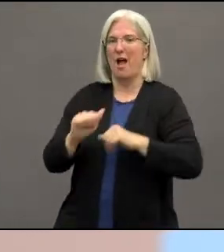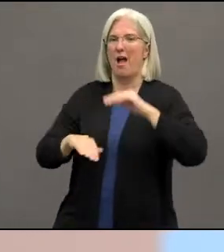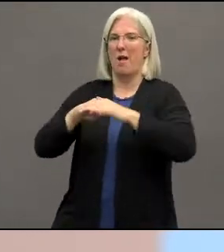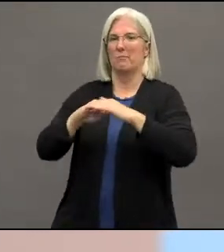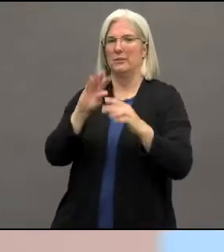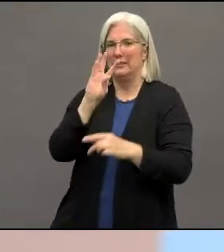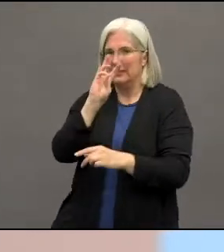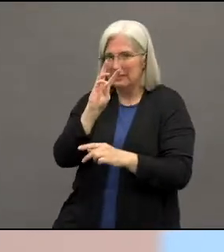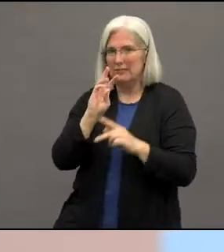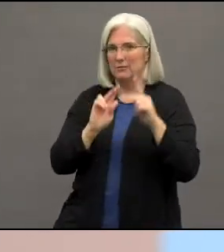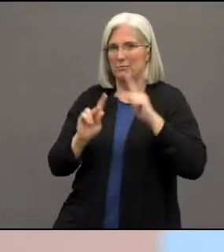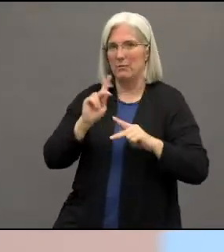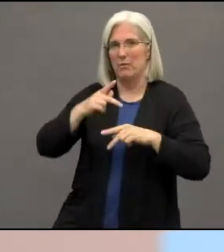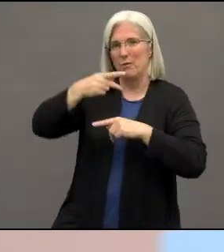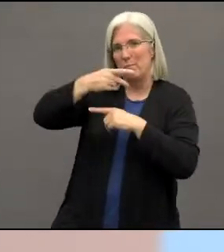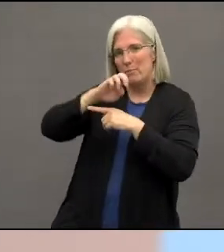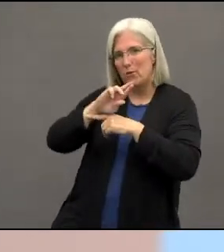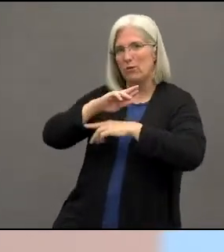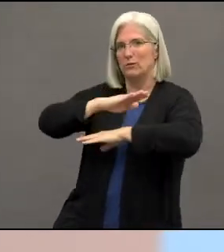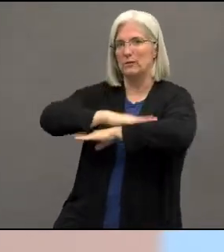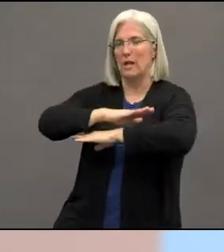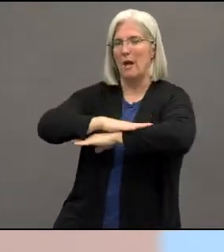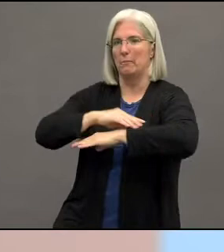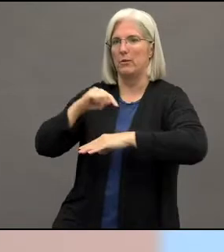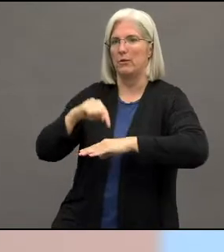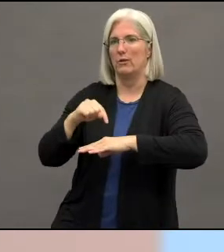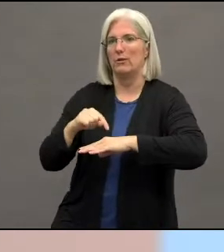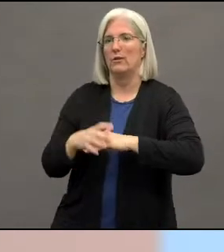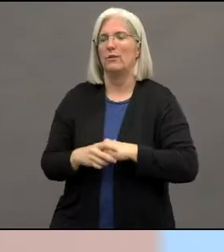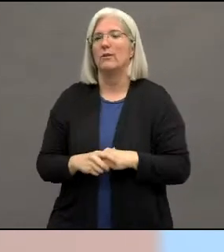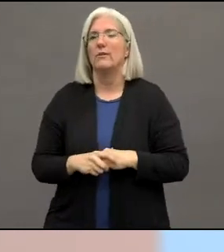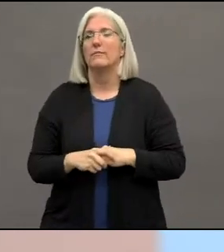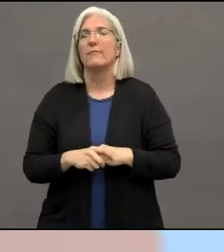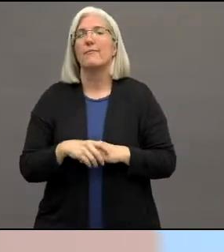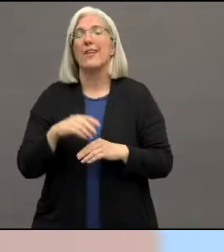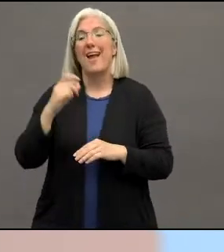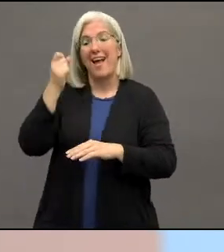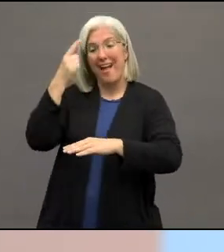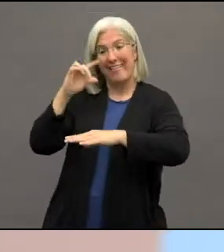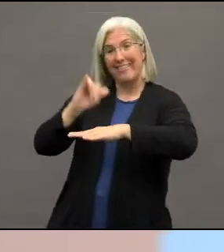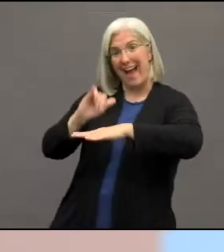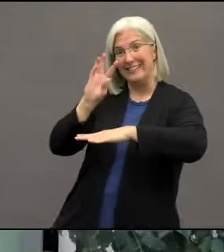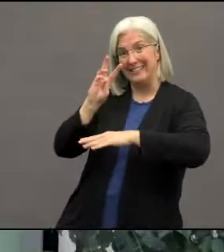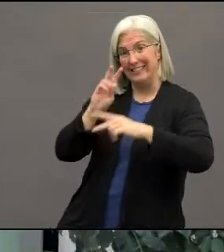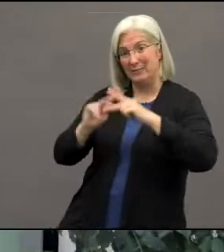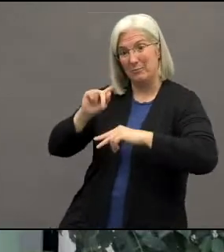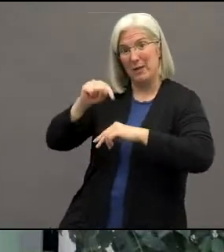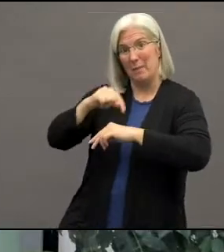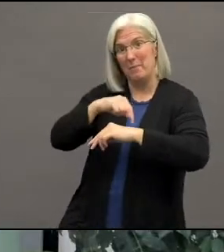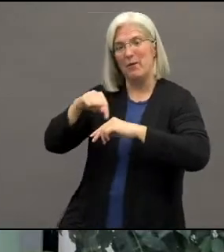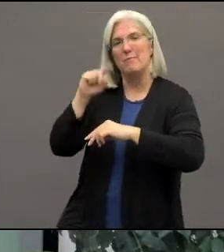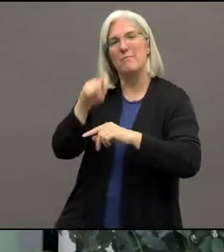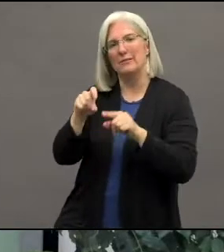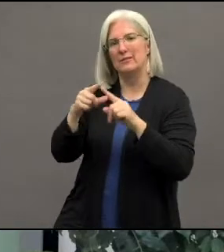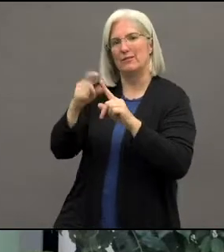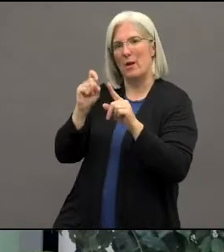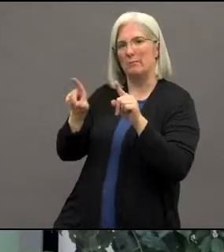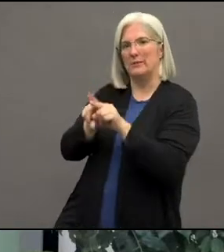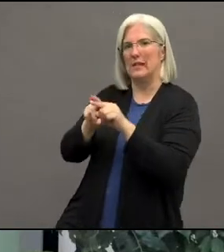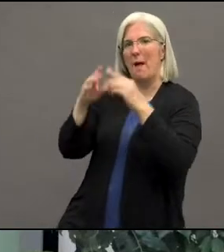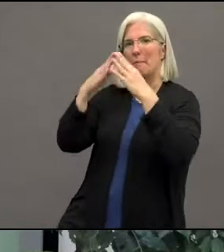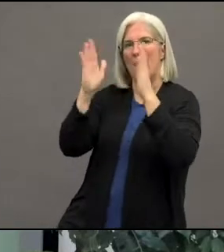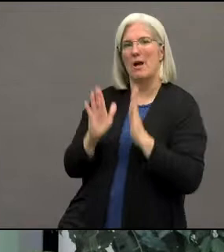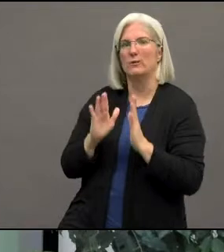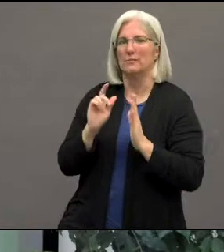in mind that the people should be people from the same household. All right, and we won't go through all of the businesses